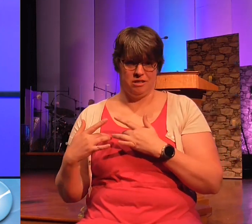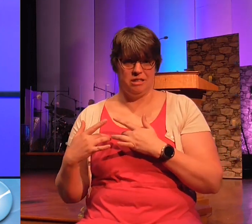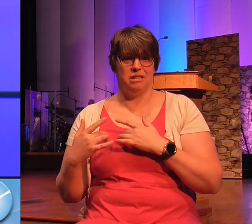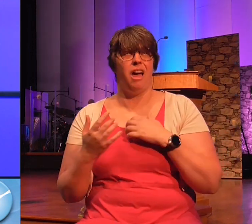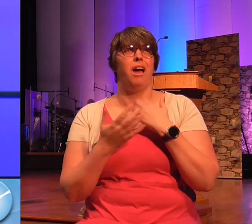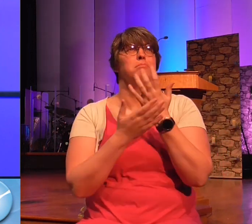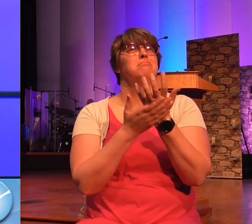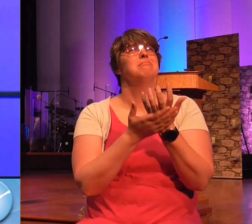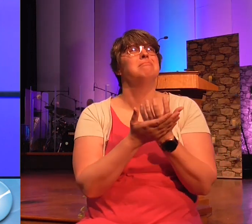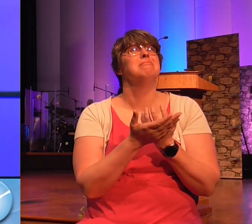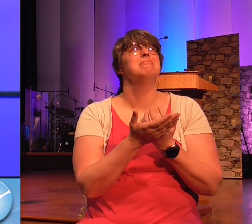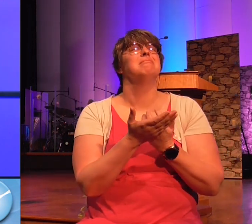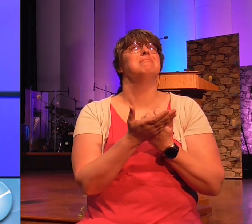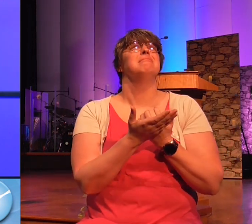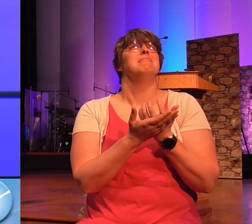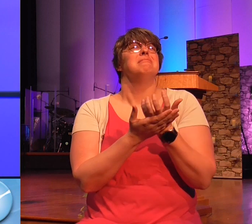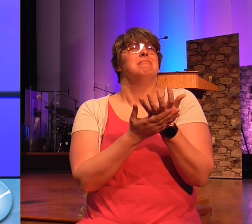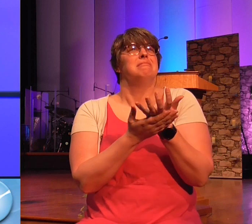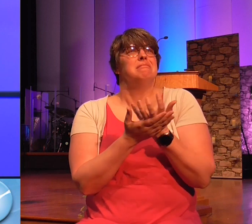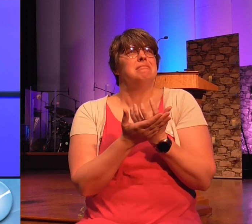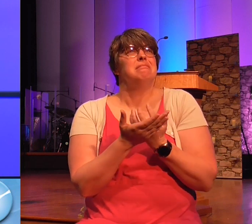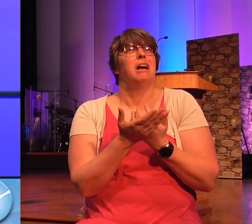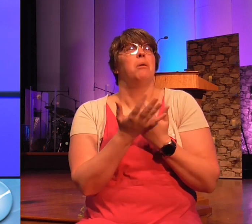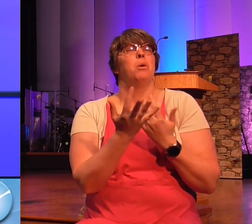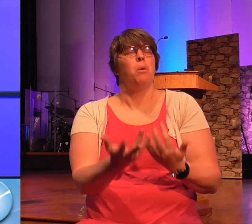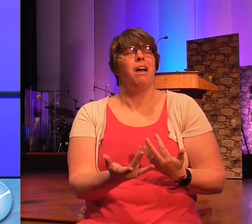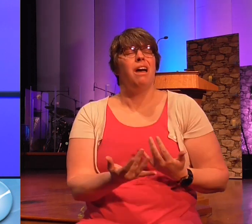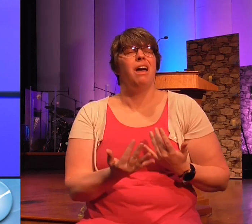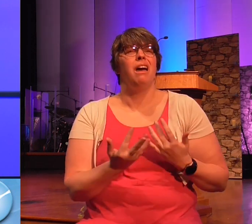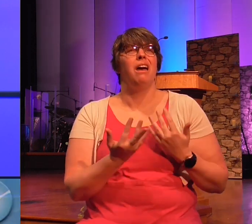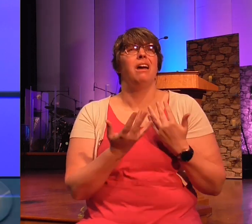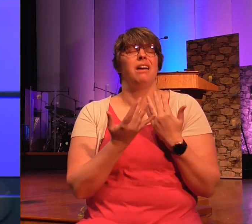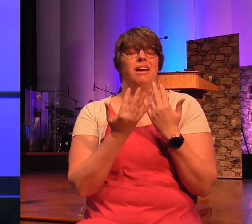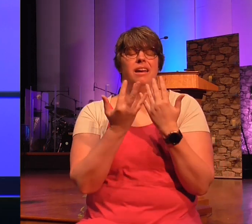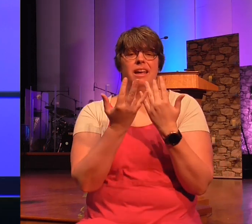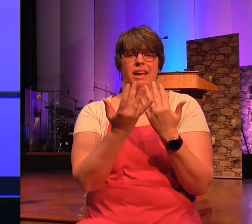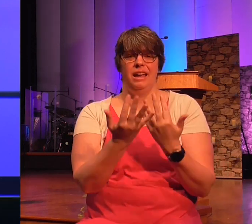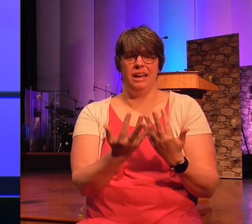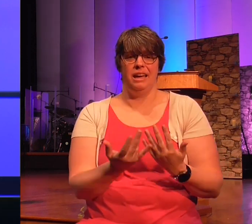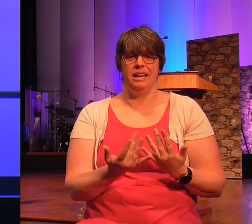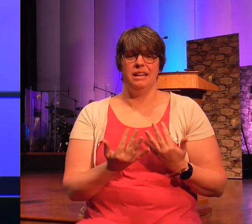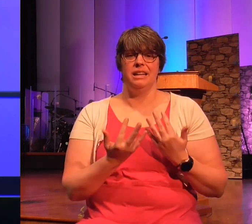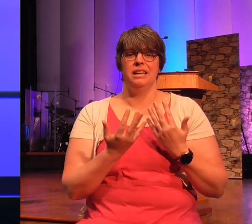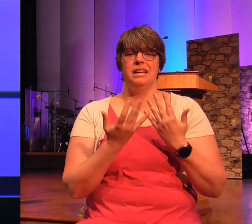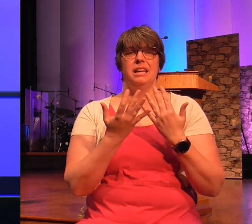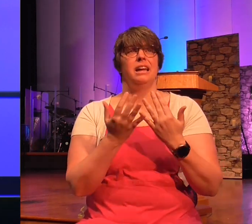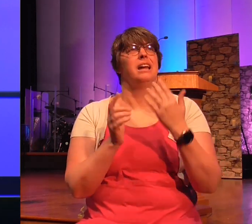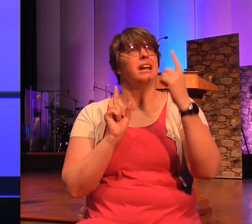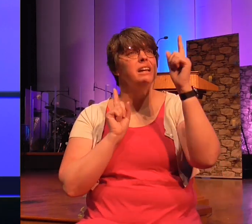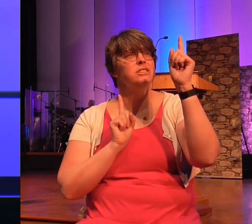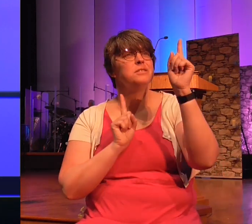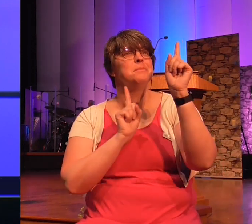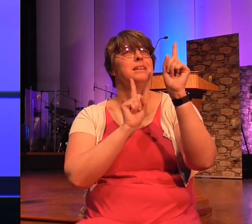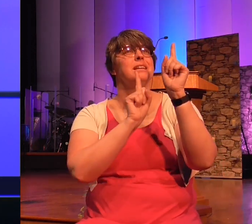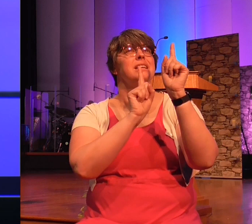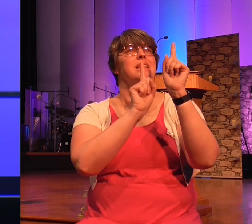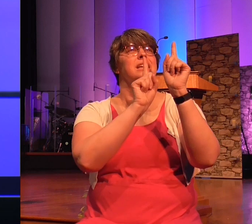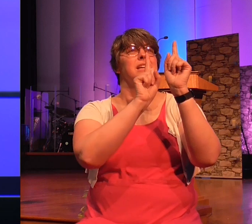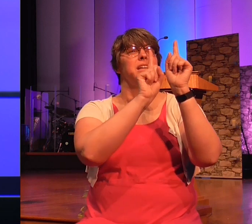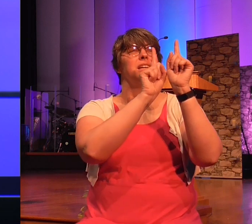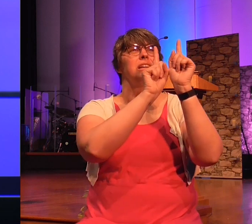I'm desperately waiting to be where you